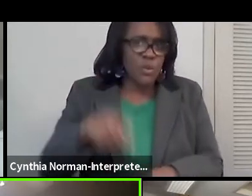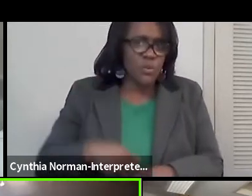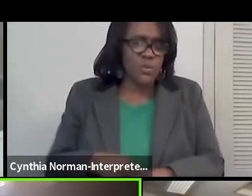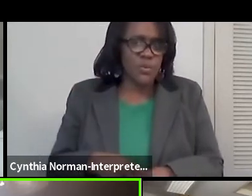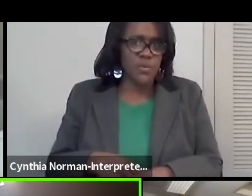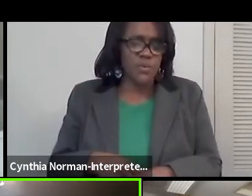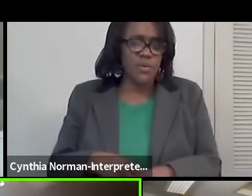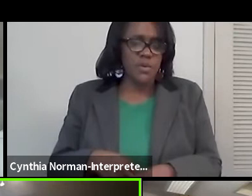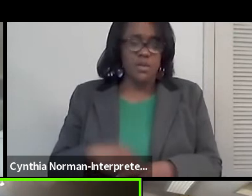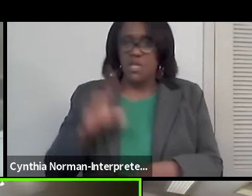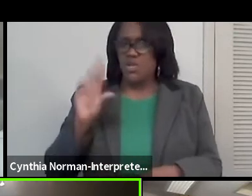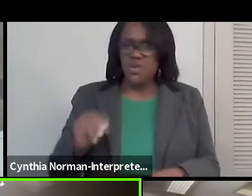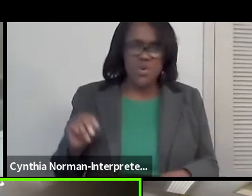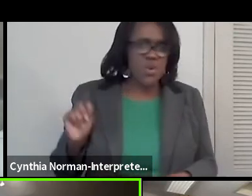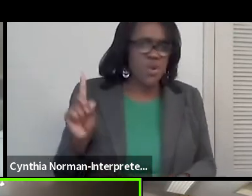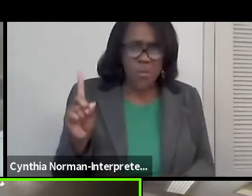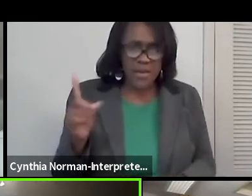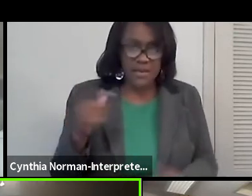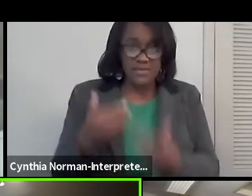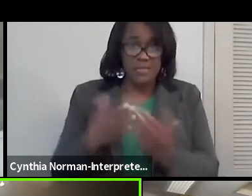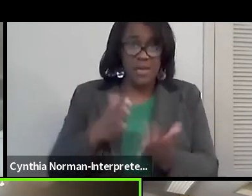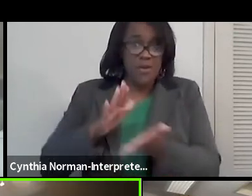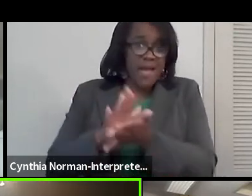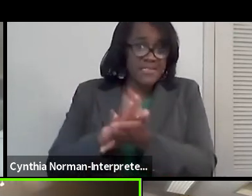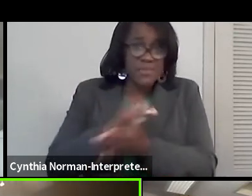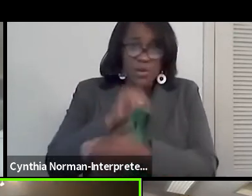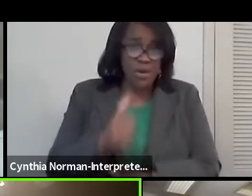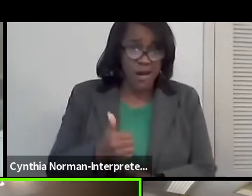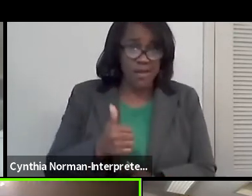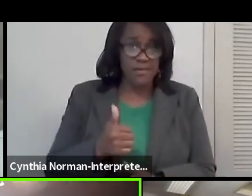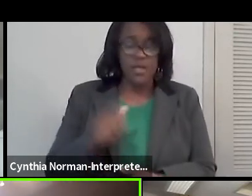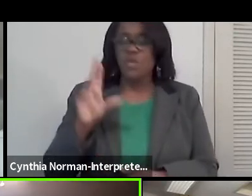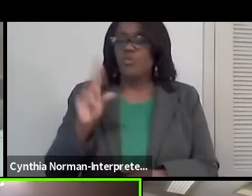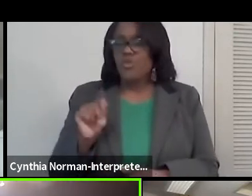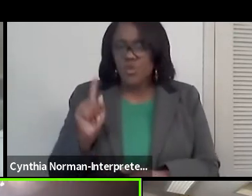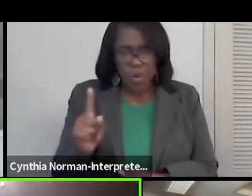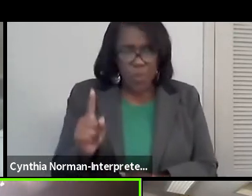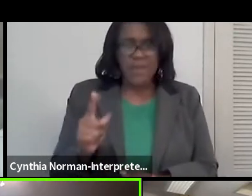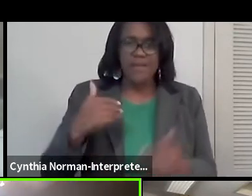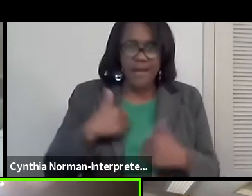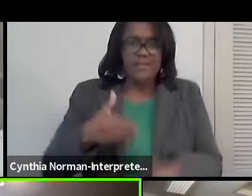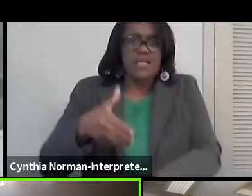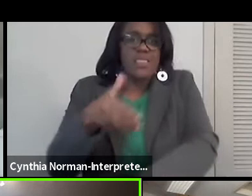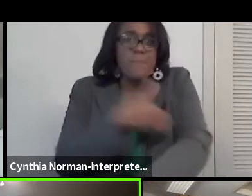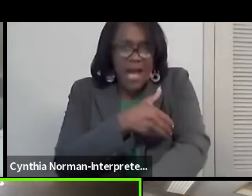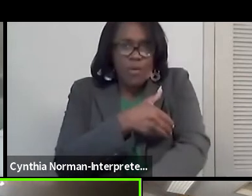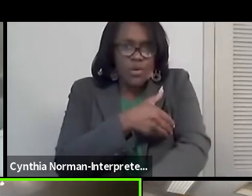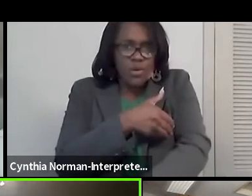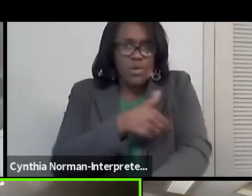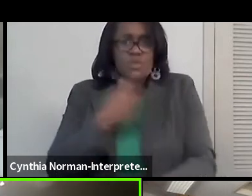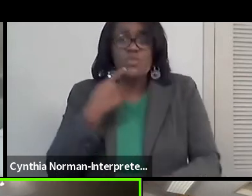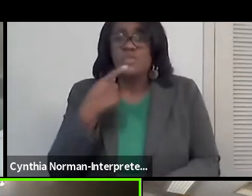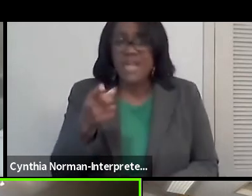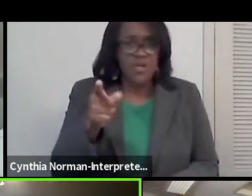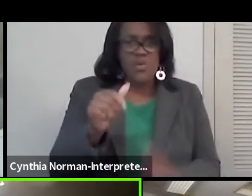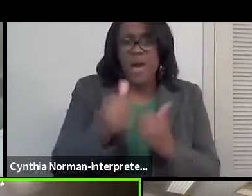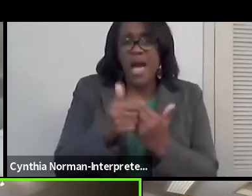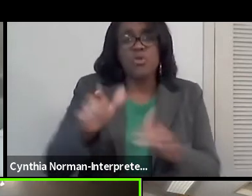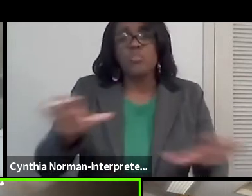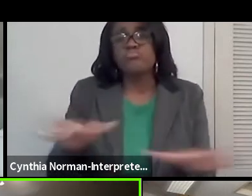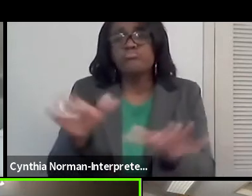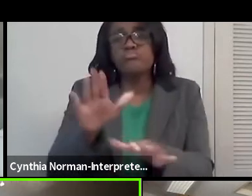and that nobody, whether you're an academic or not, nobody has the power to tell you how you're going to go about your journey